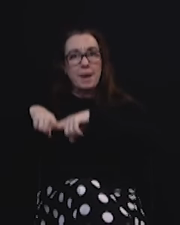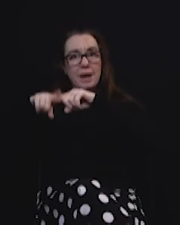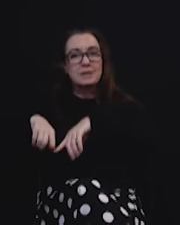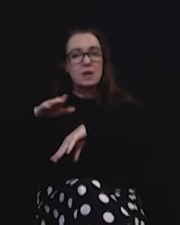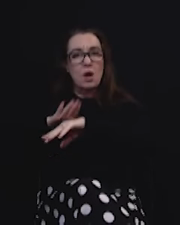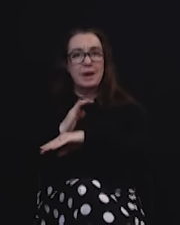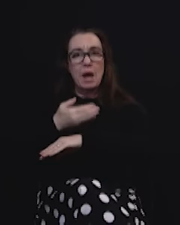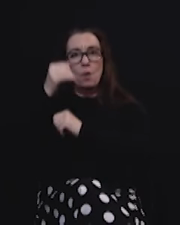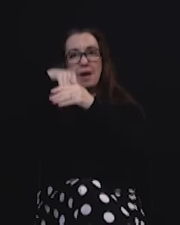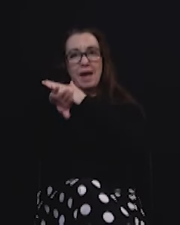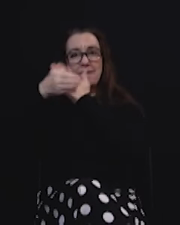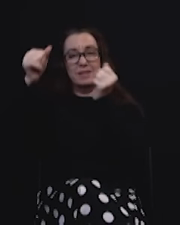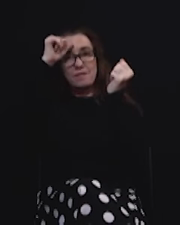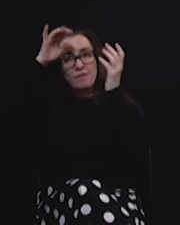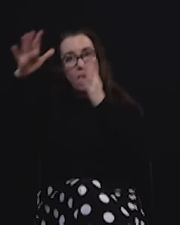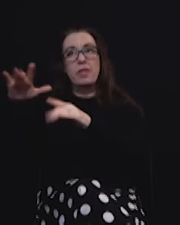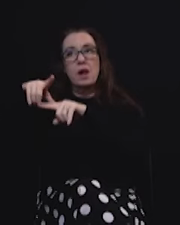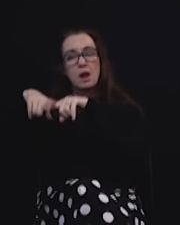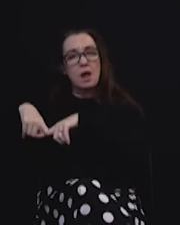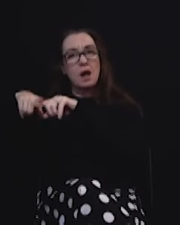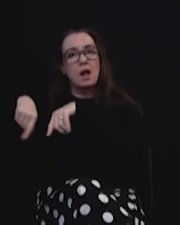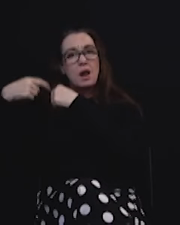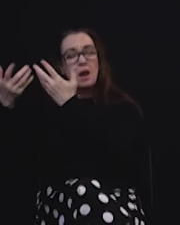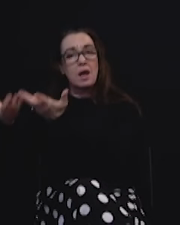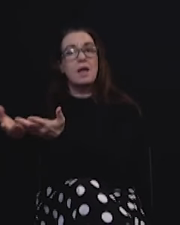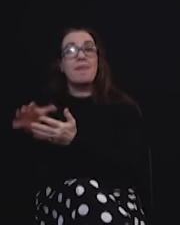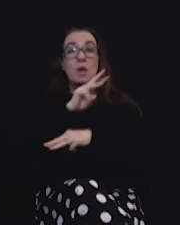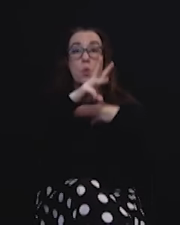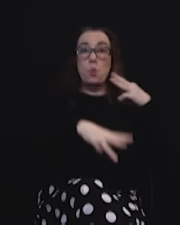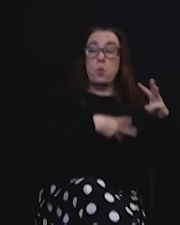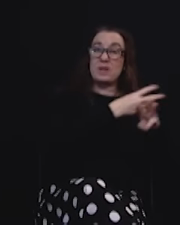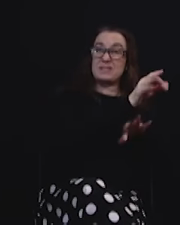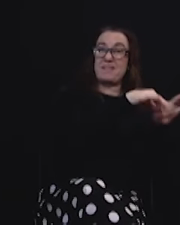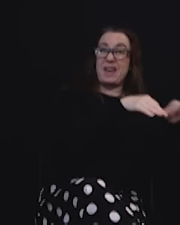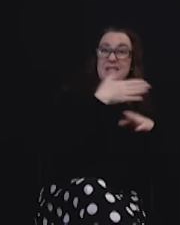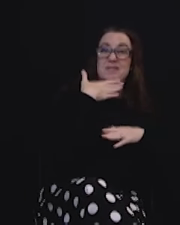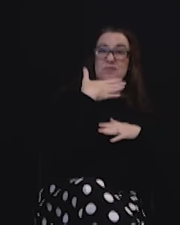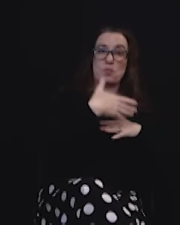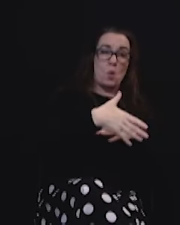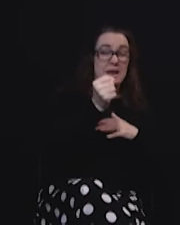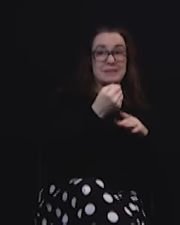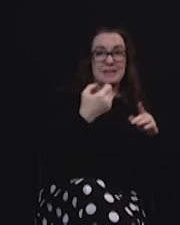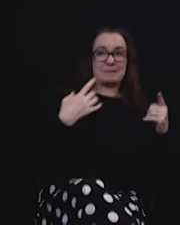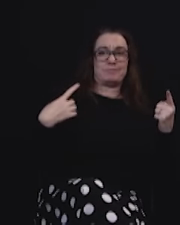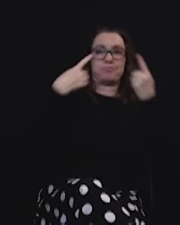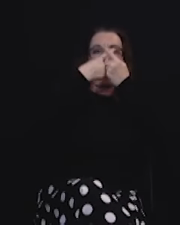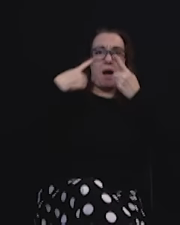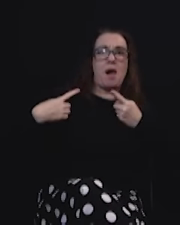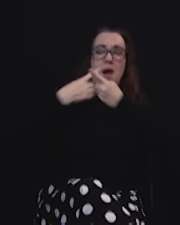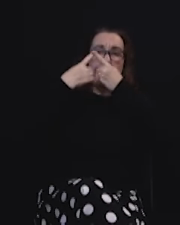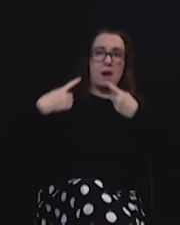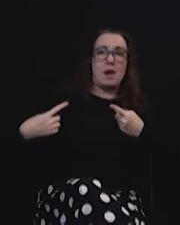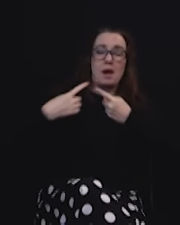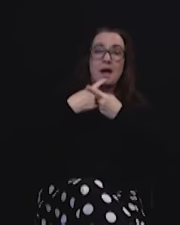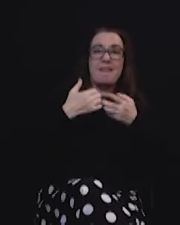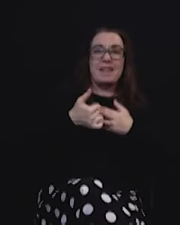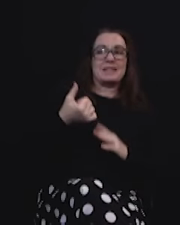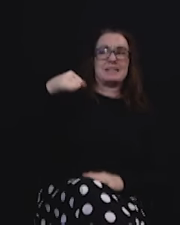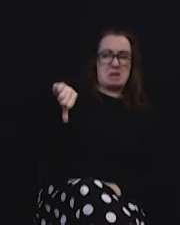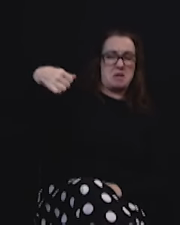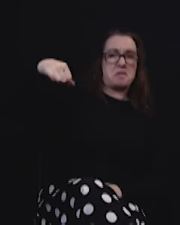our Heavenly Father. And the world will define greatness in so many ways that fights against that idea, that denies that idea.